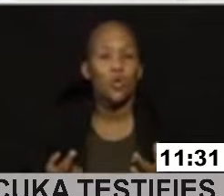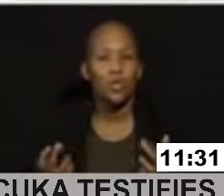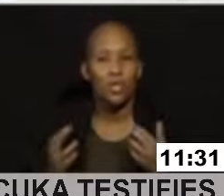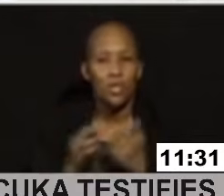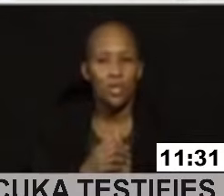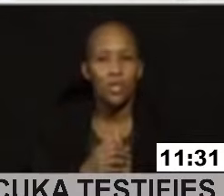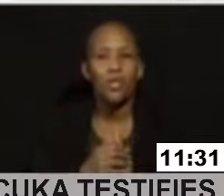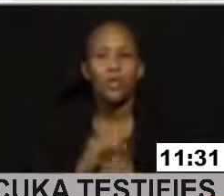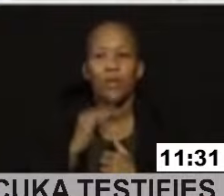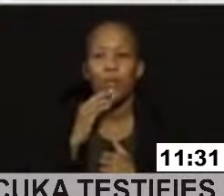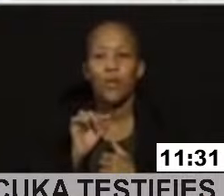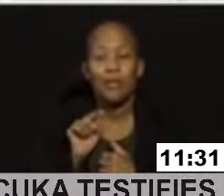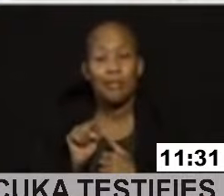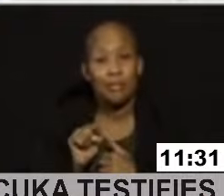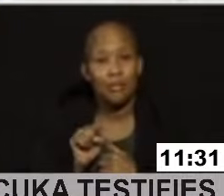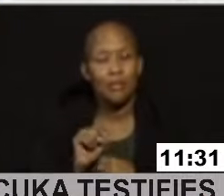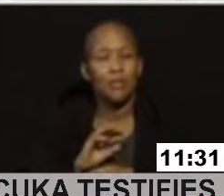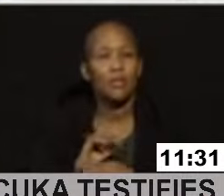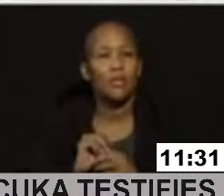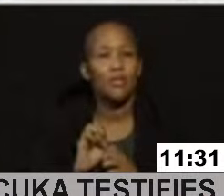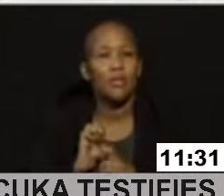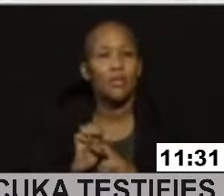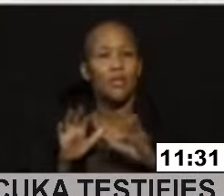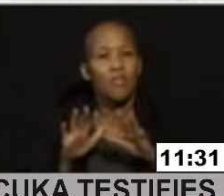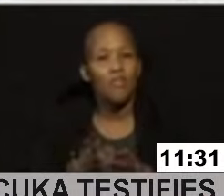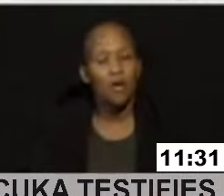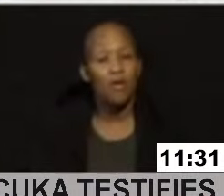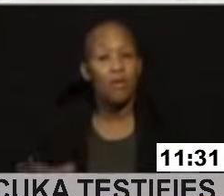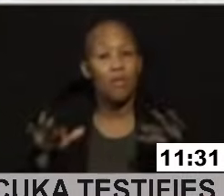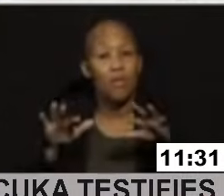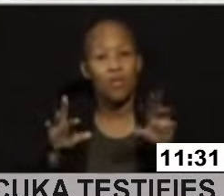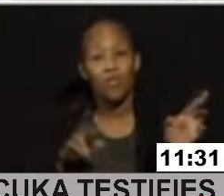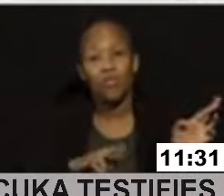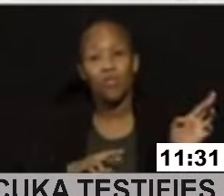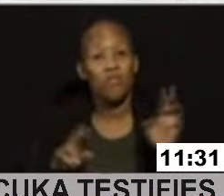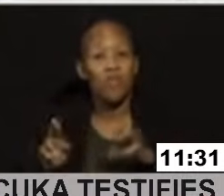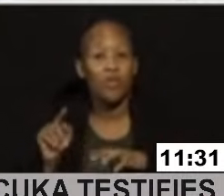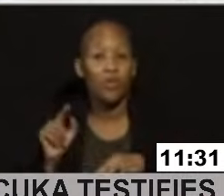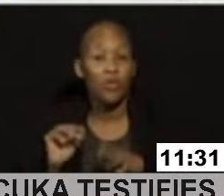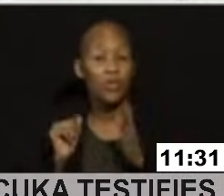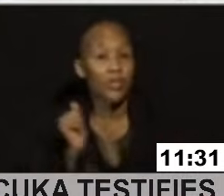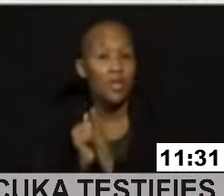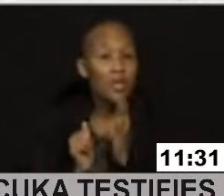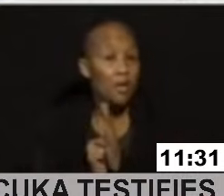that the environment which you referred to in your statement and which you confirm